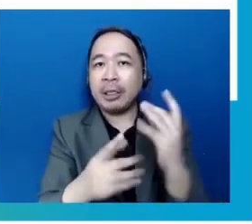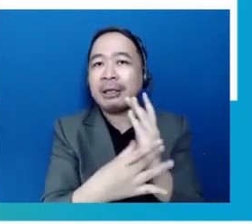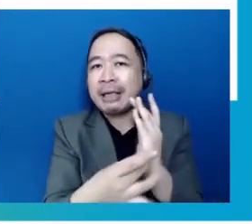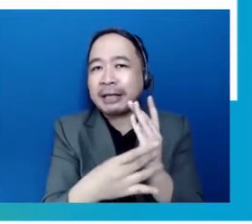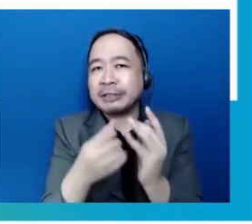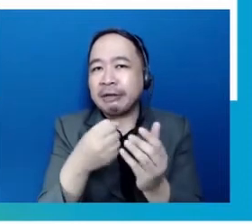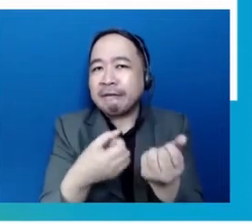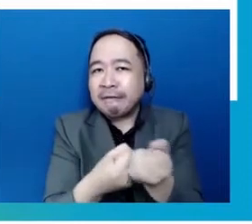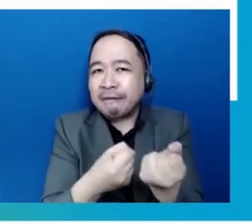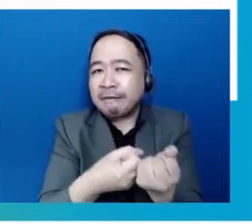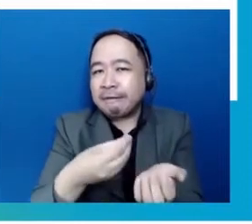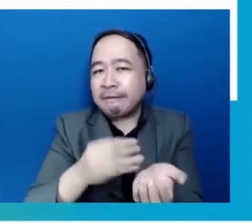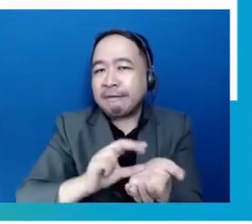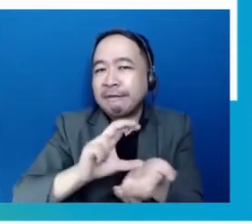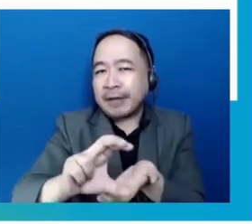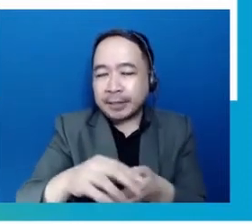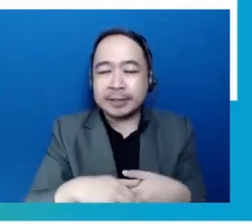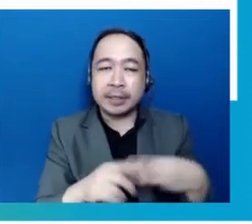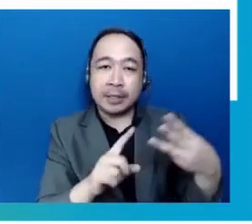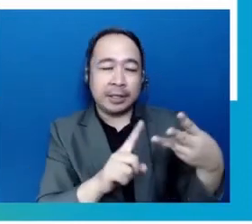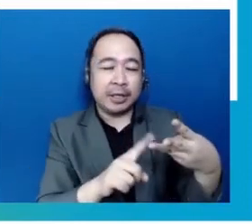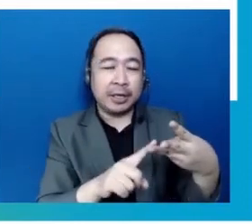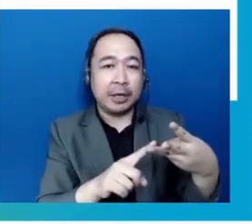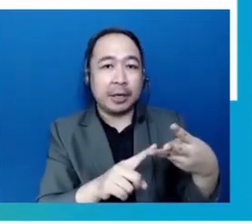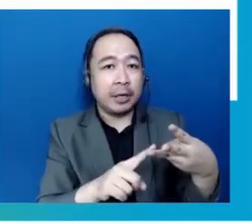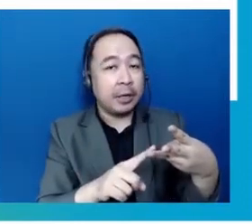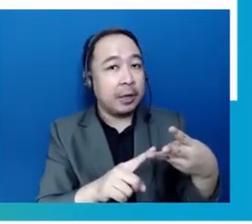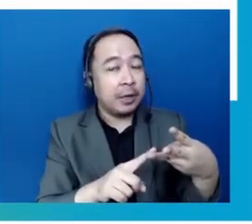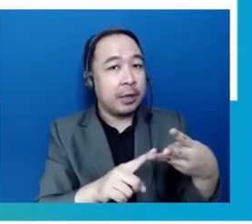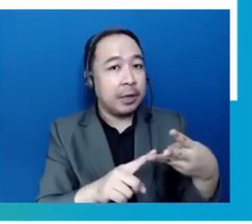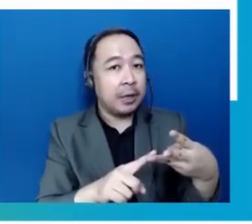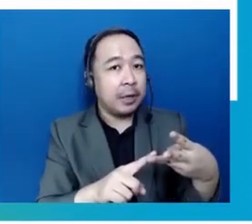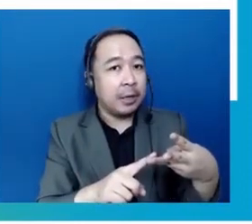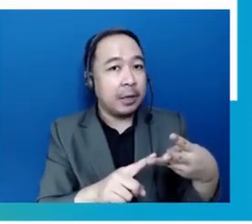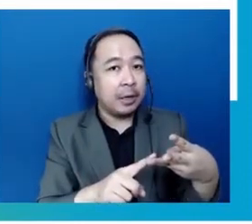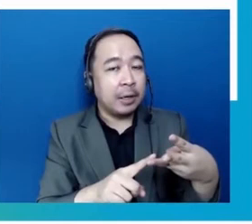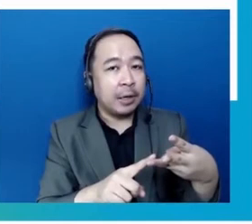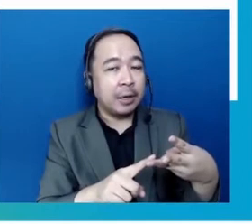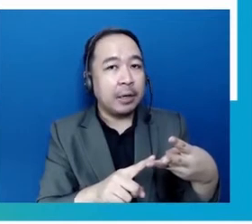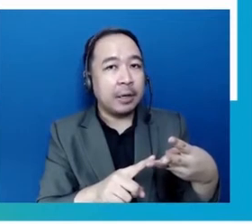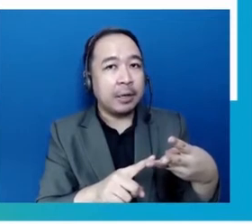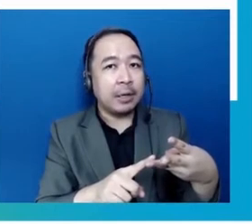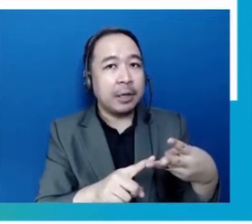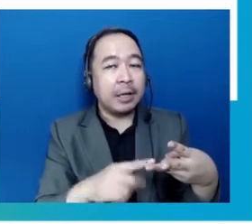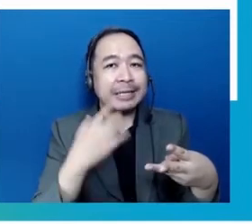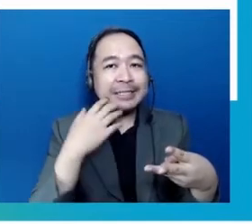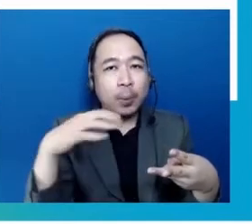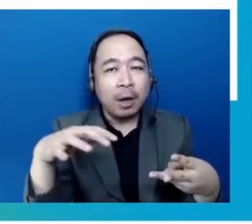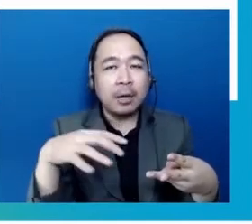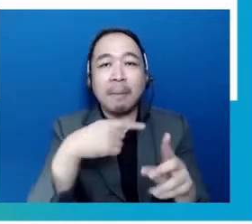was about thermal and also hydro, you know, in the context of waste